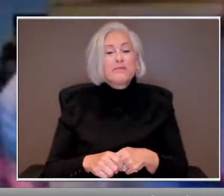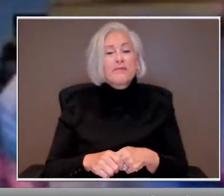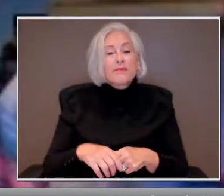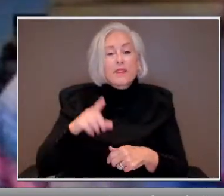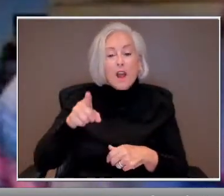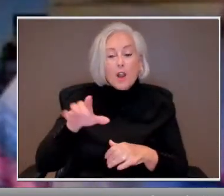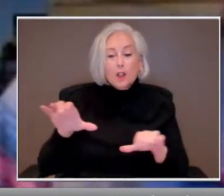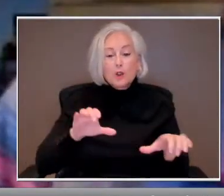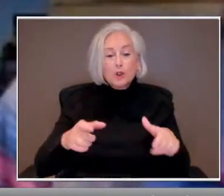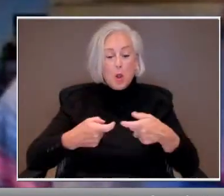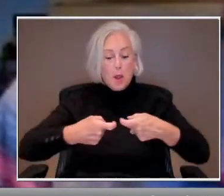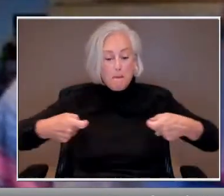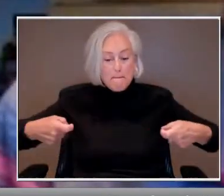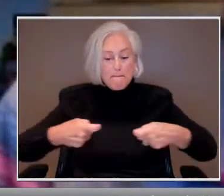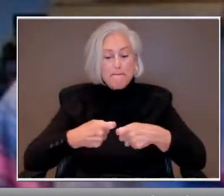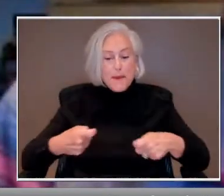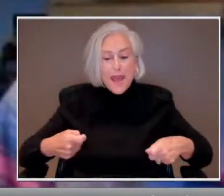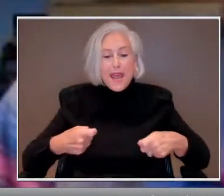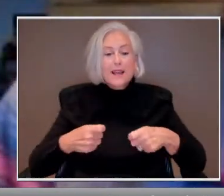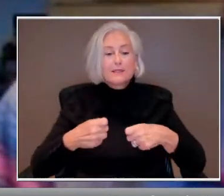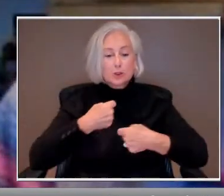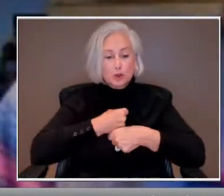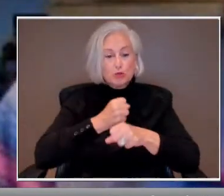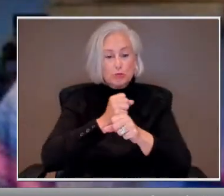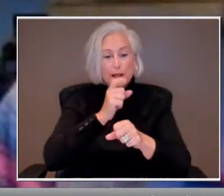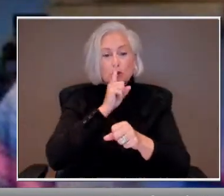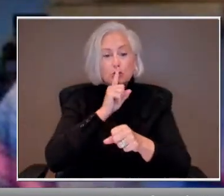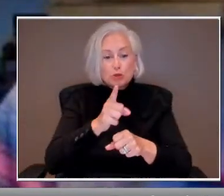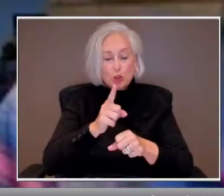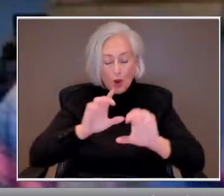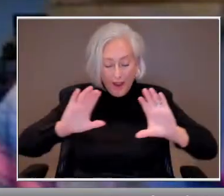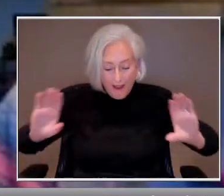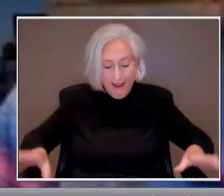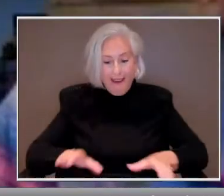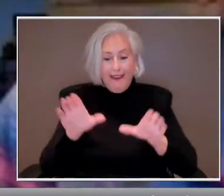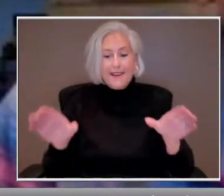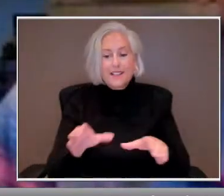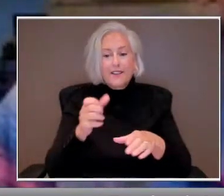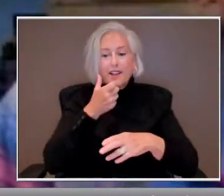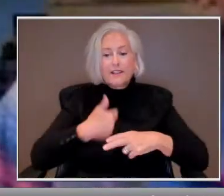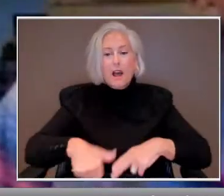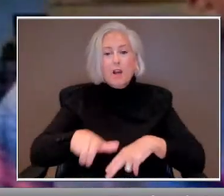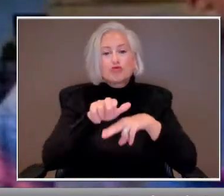the bands and making sure you're staying active and just not sitting in